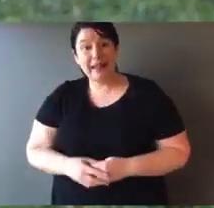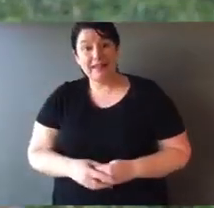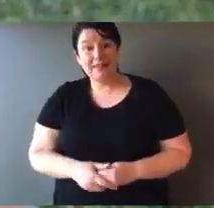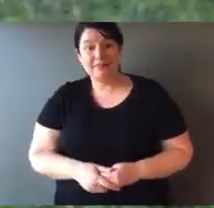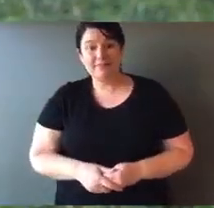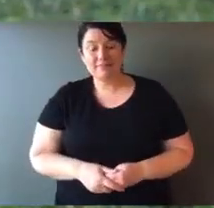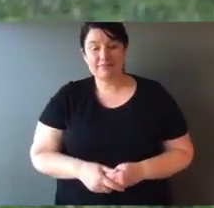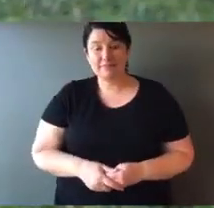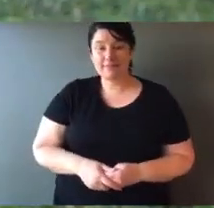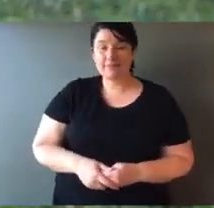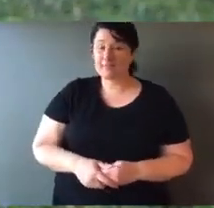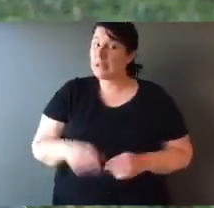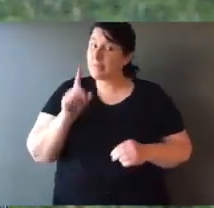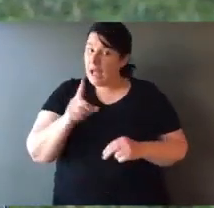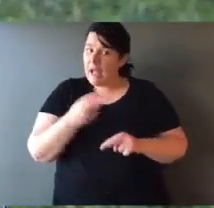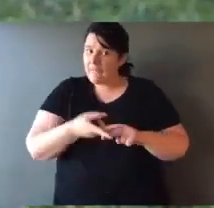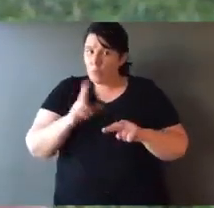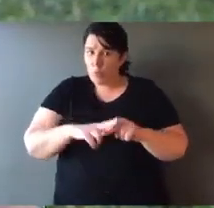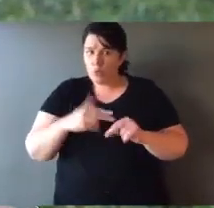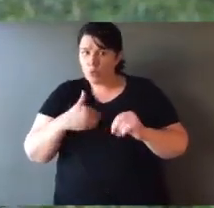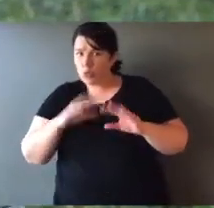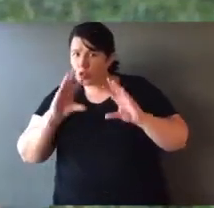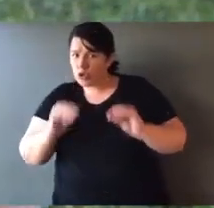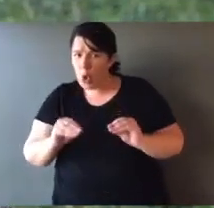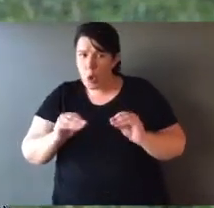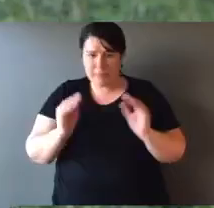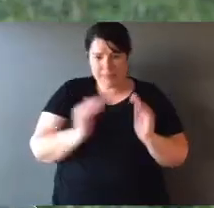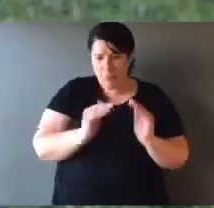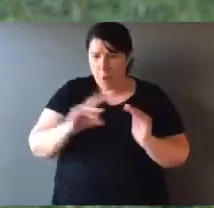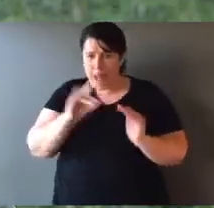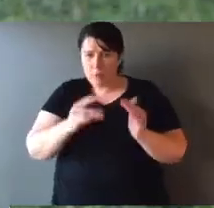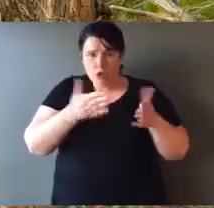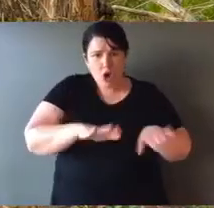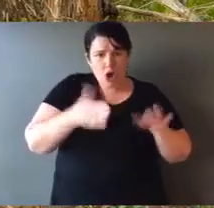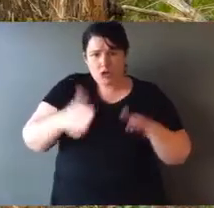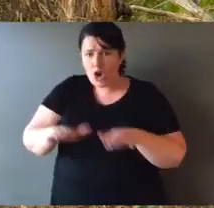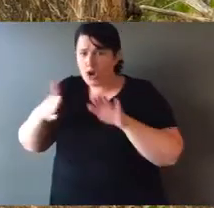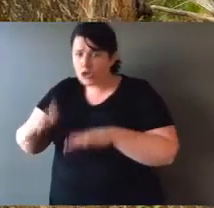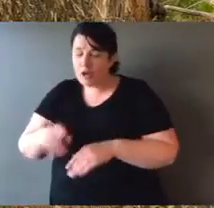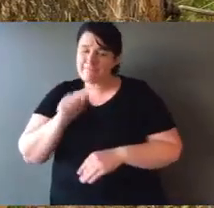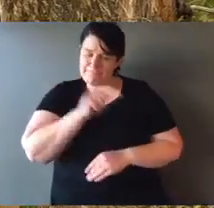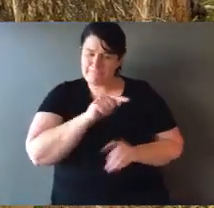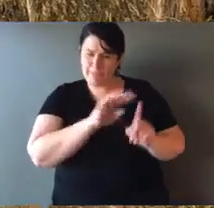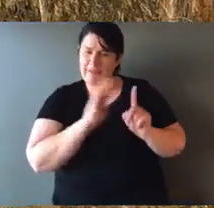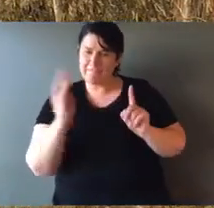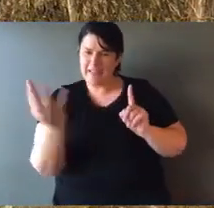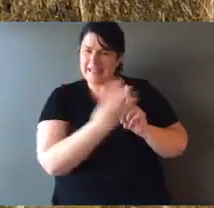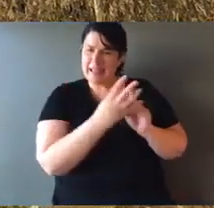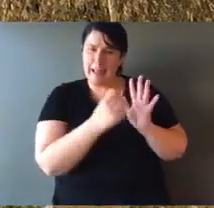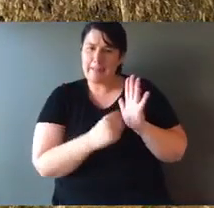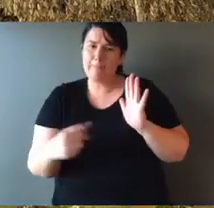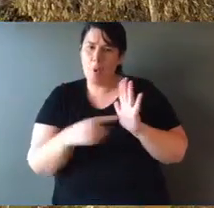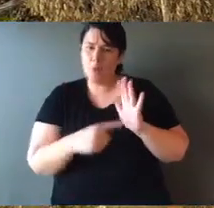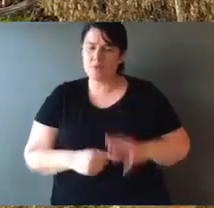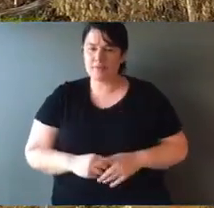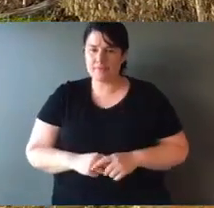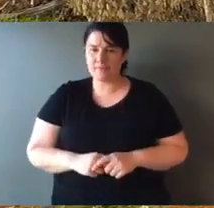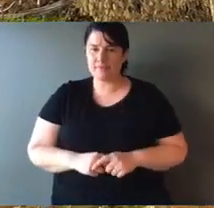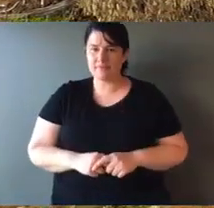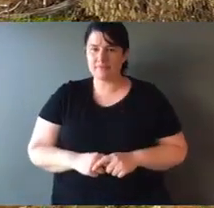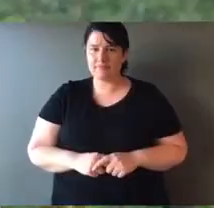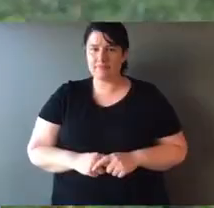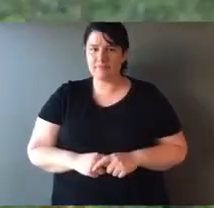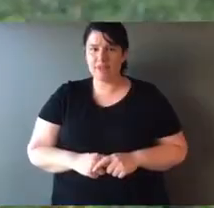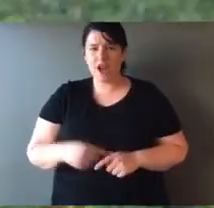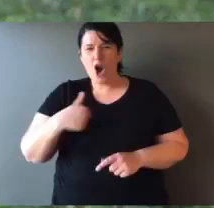closely. But again, at the moment, if we want to stop the decline and disappearance of our small mammals, conservation fencing is really